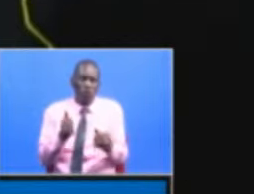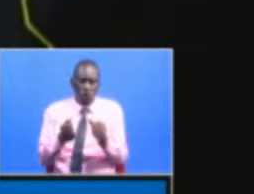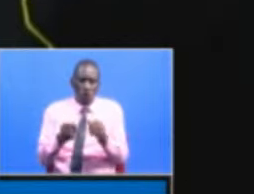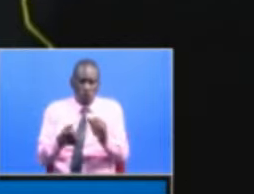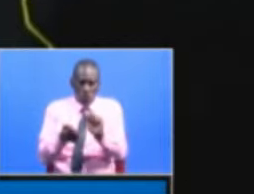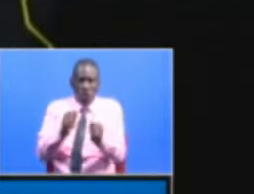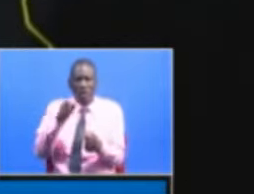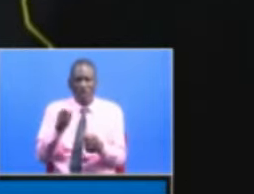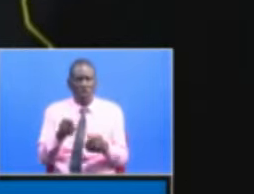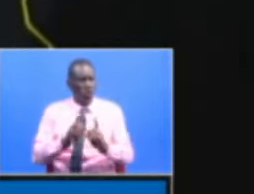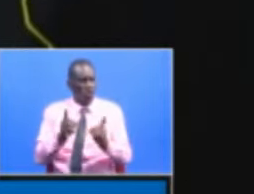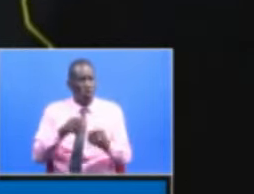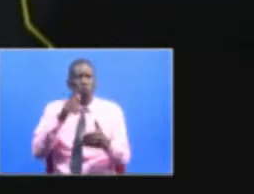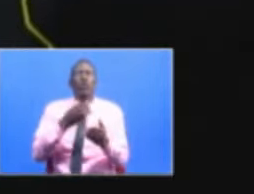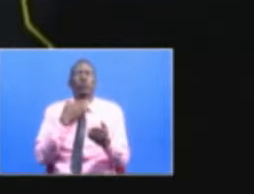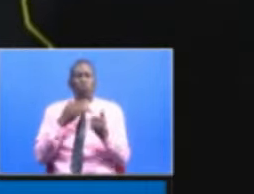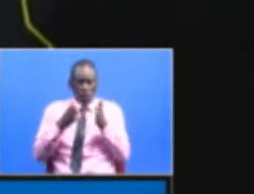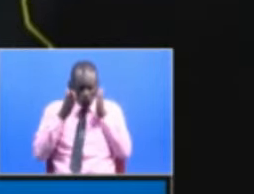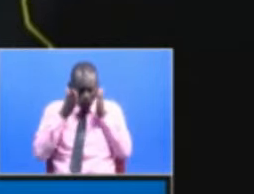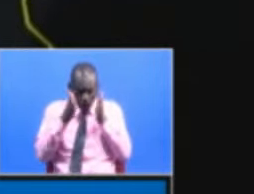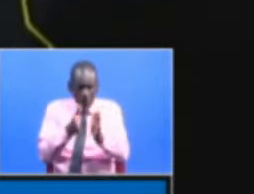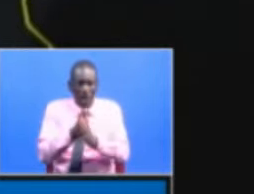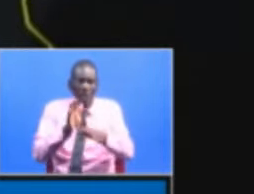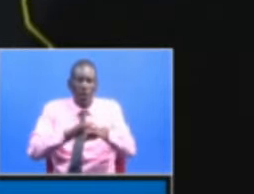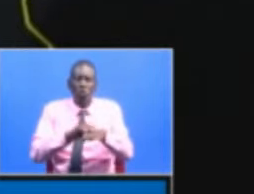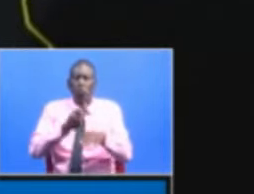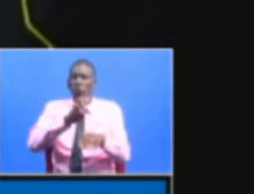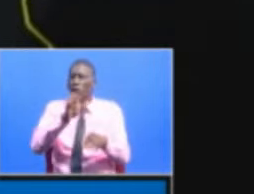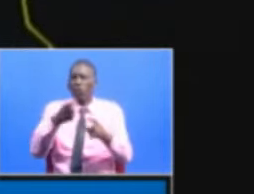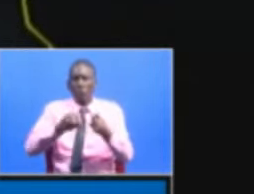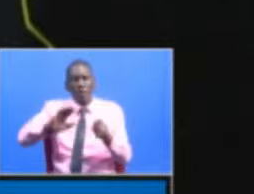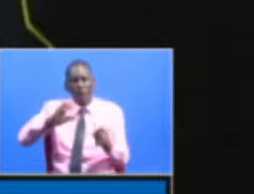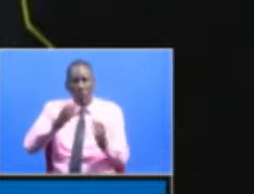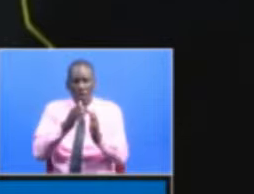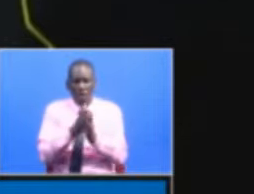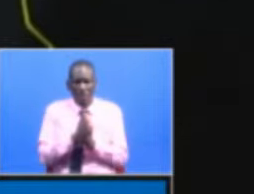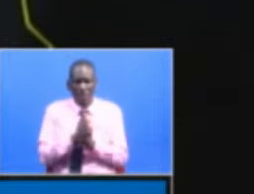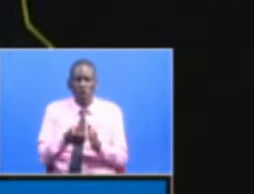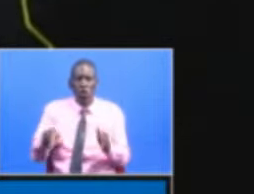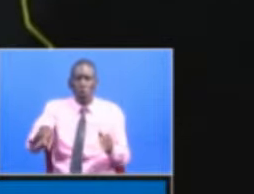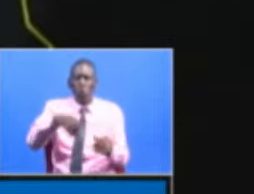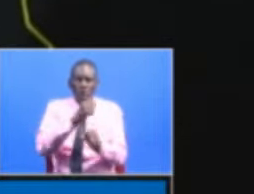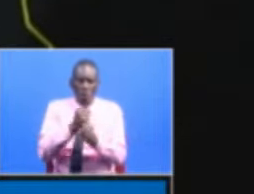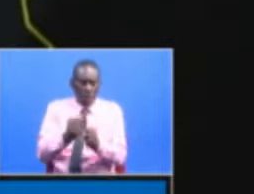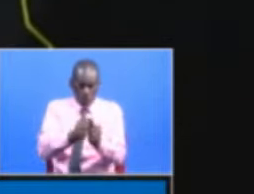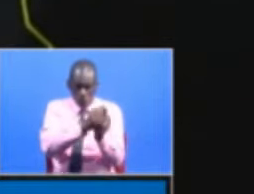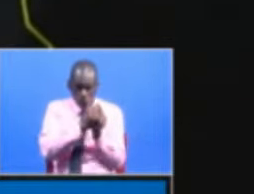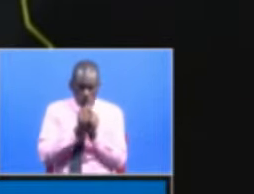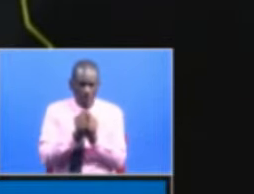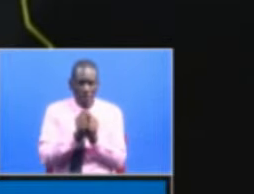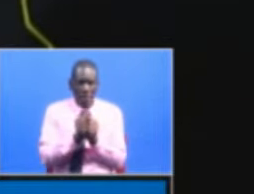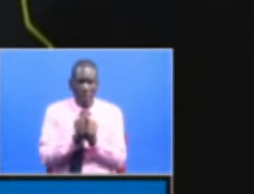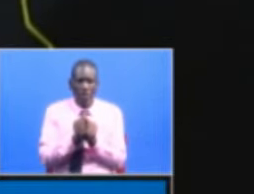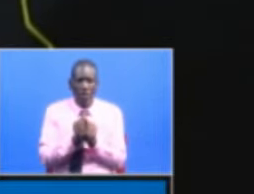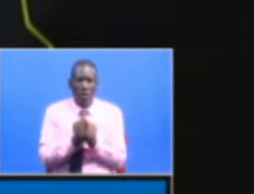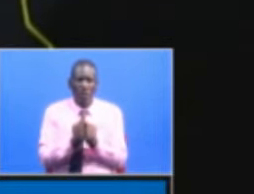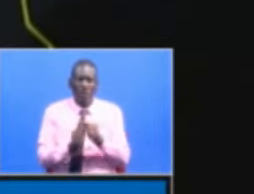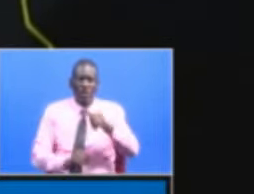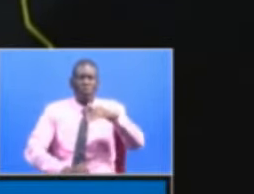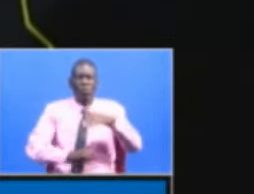the commitment and the goodwill, which is there from our county, and we are working hand in hand in synergy with the